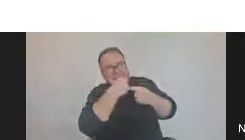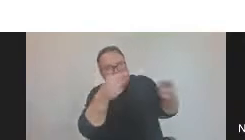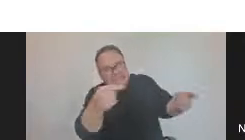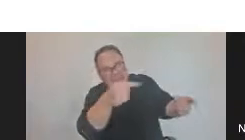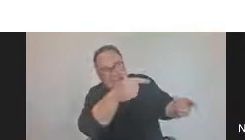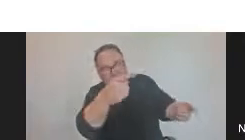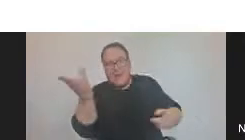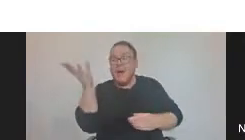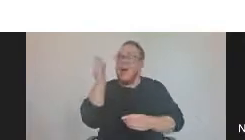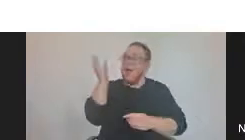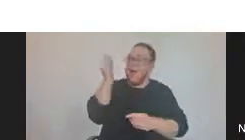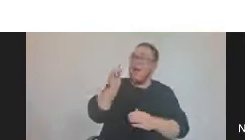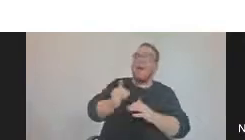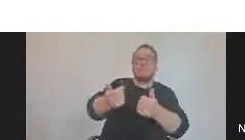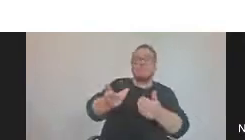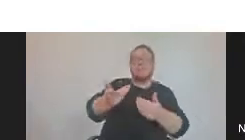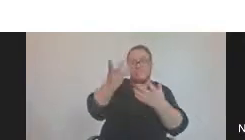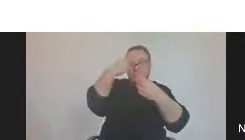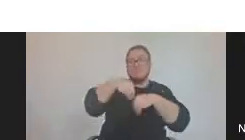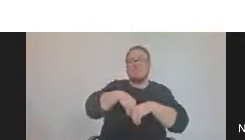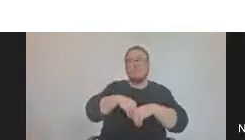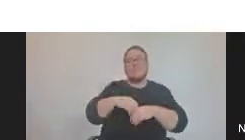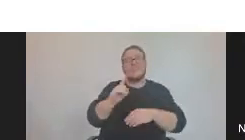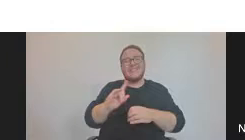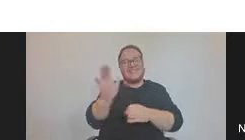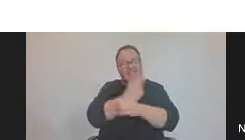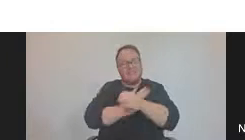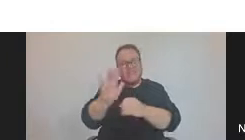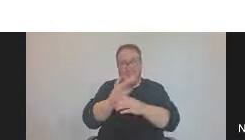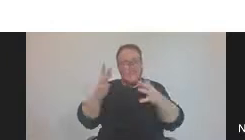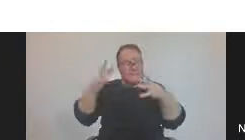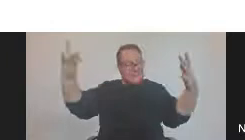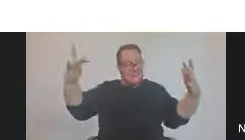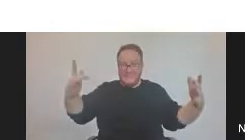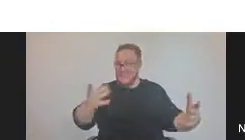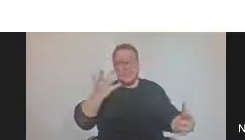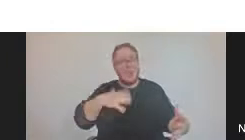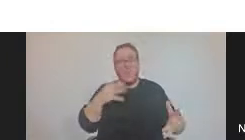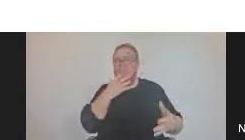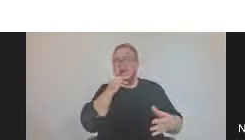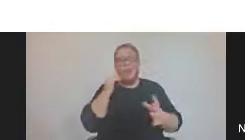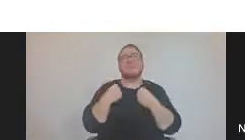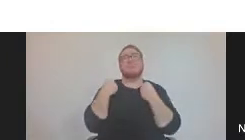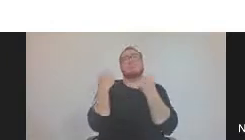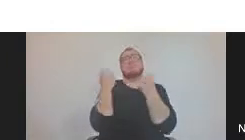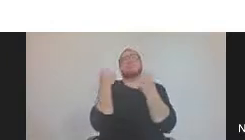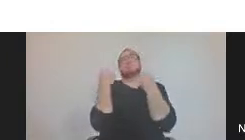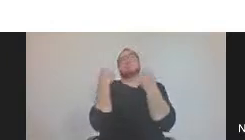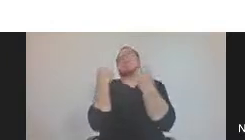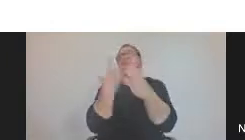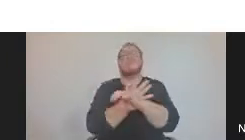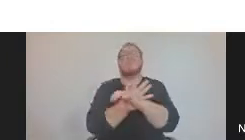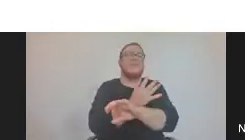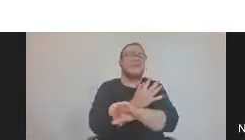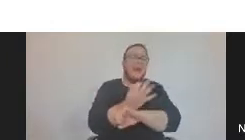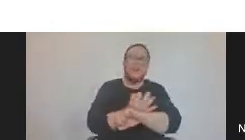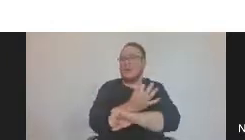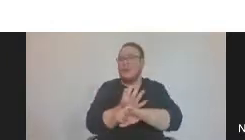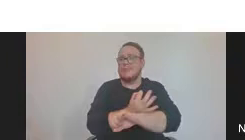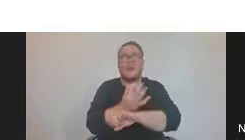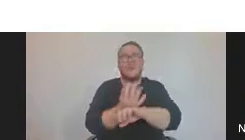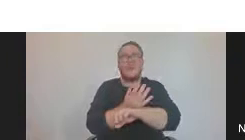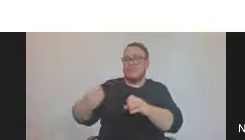place, and what we don't really want is people driving all over Staffordshire and Stoke, leaving home early, getting home late, increasing our carbon footprint through